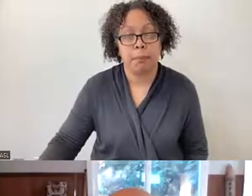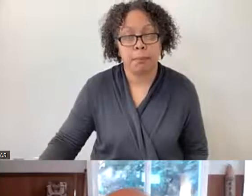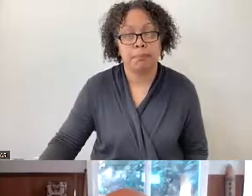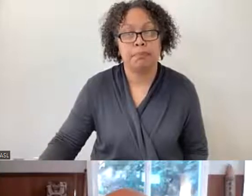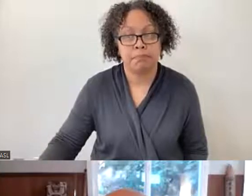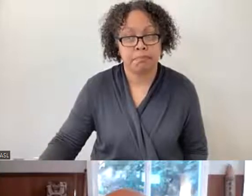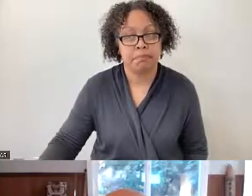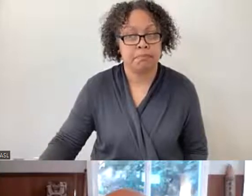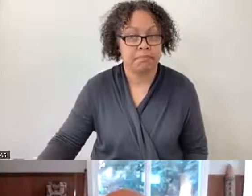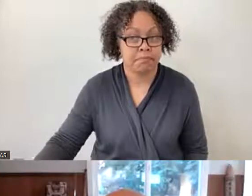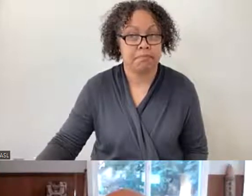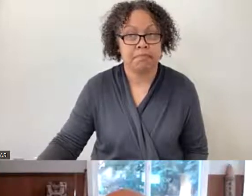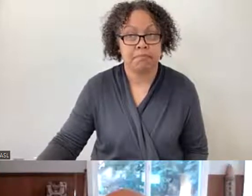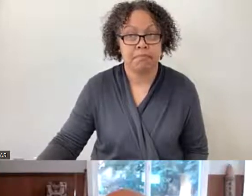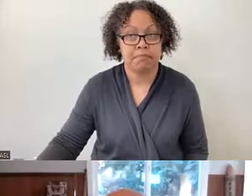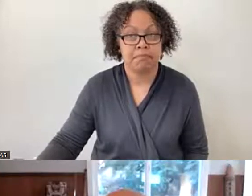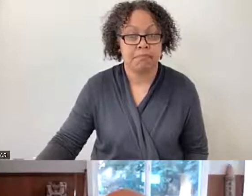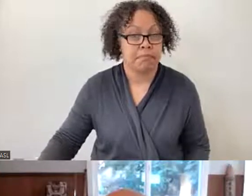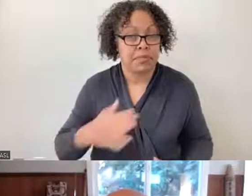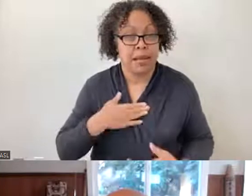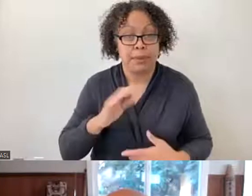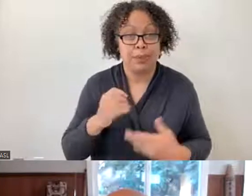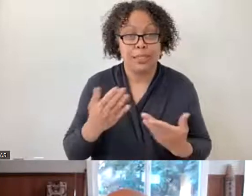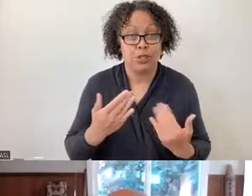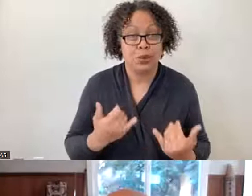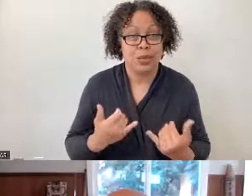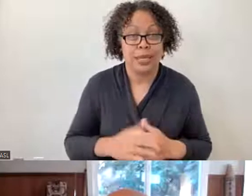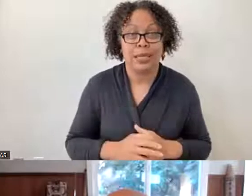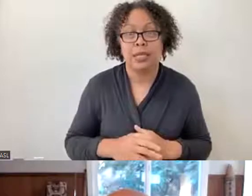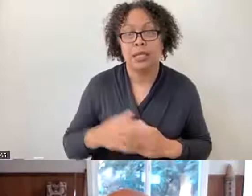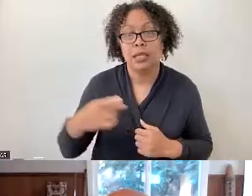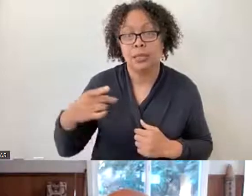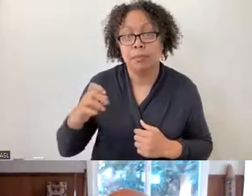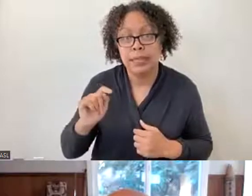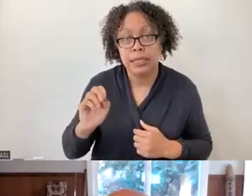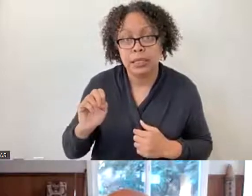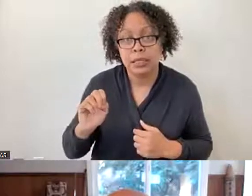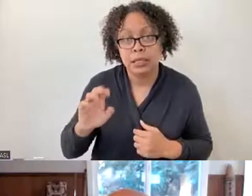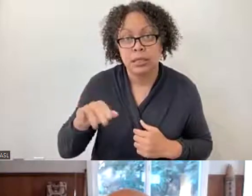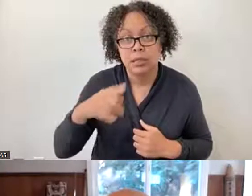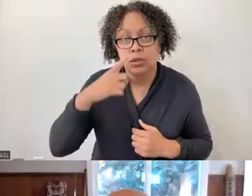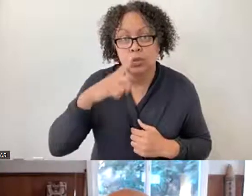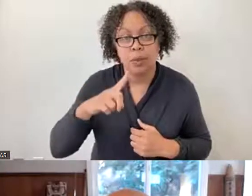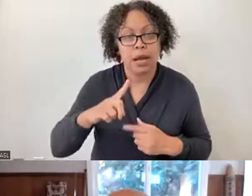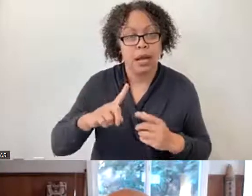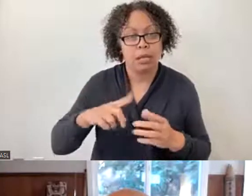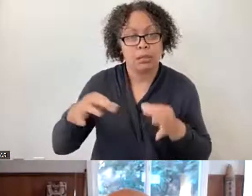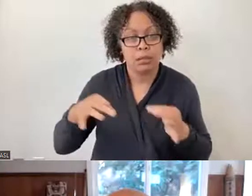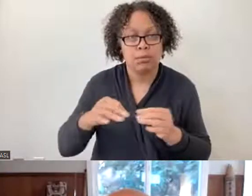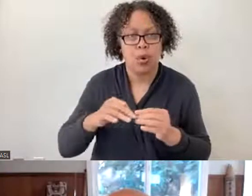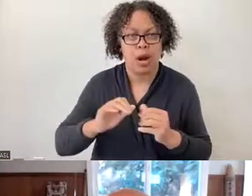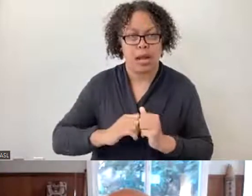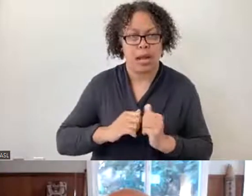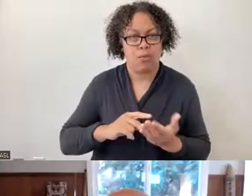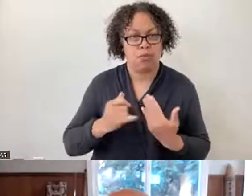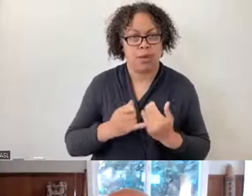Yeah, I'm so glad that we all get to be here today. Maybe, Pete, if you don't mind, do you want to talk about the origins of this